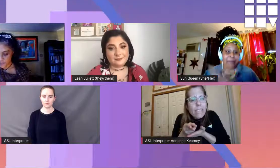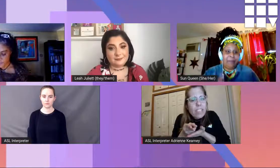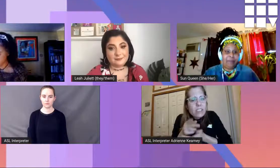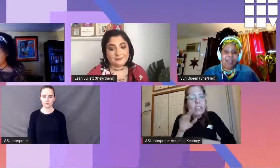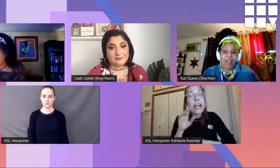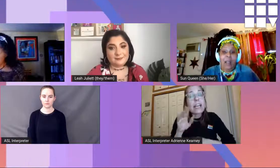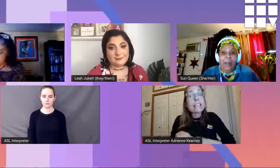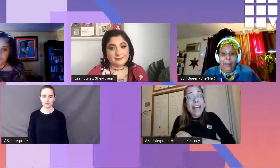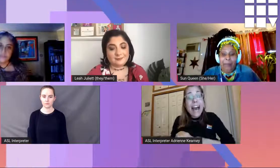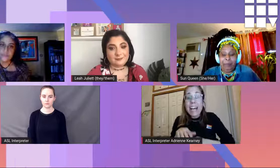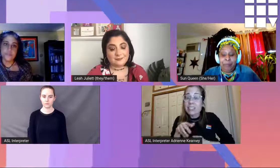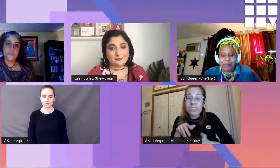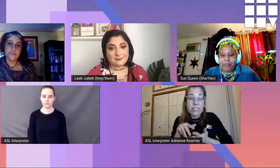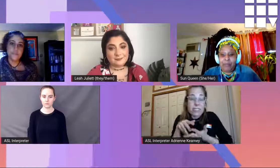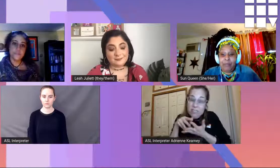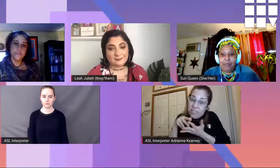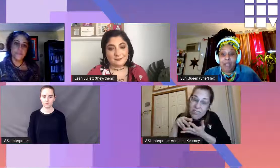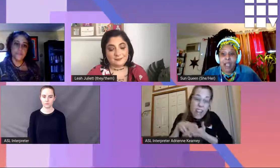funders.